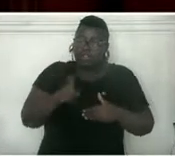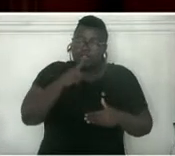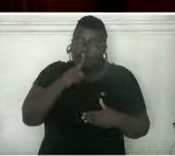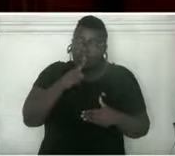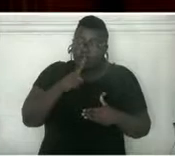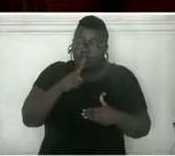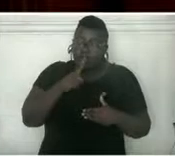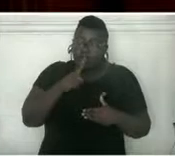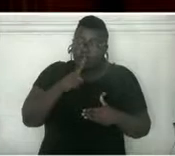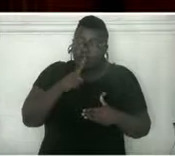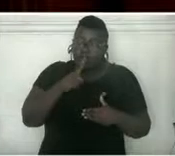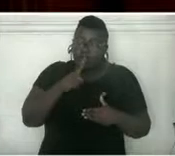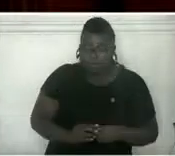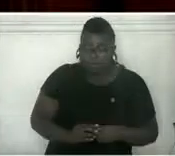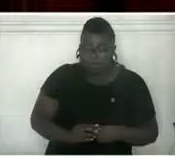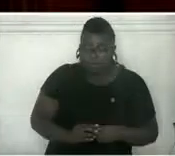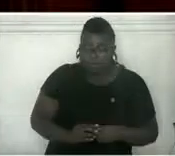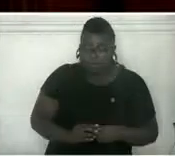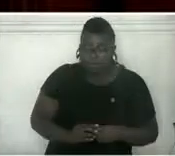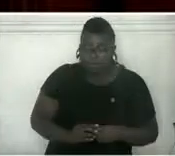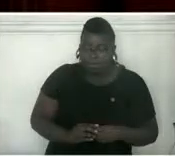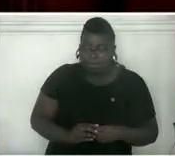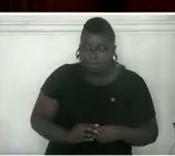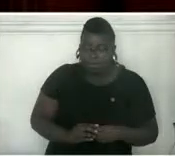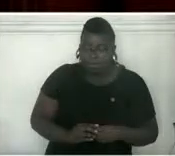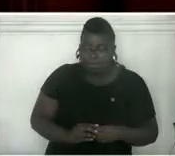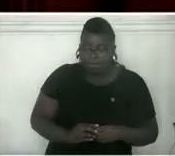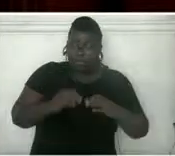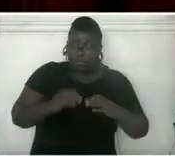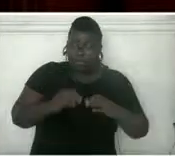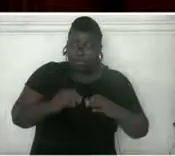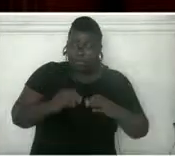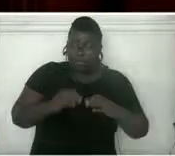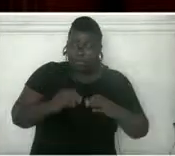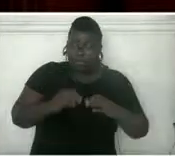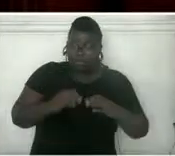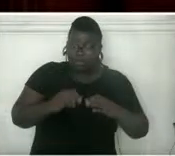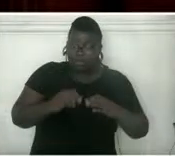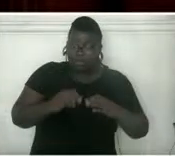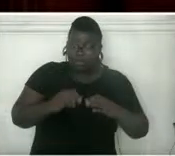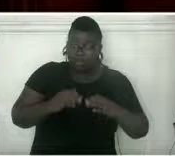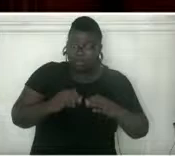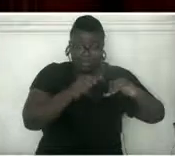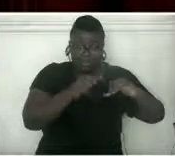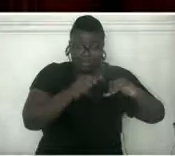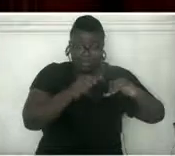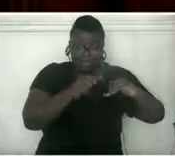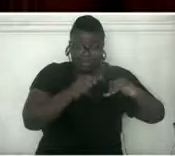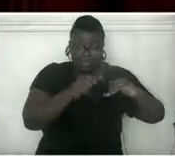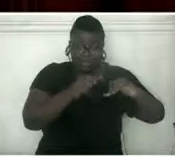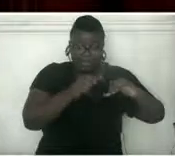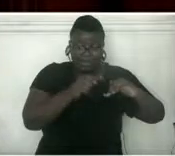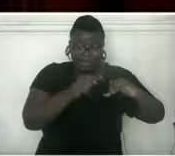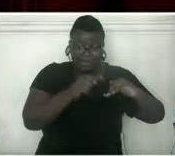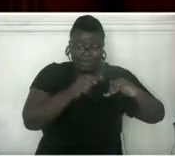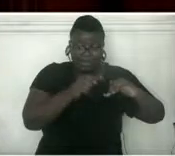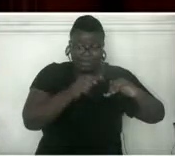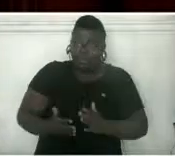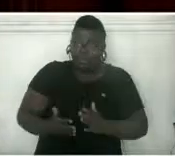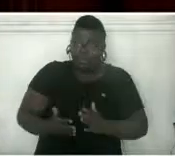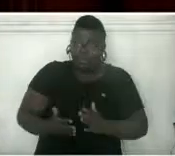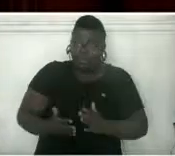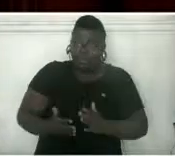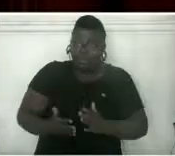Singareporta ukuthi as isteps sokuqala sokwakha le automotive supply park siyafuna ukubonga